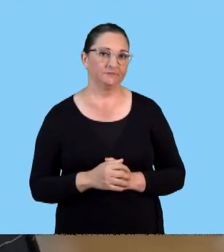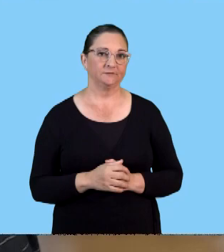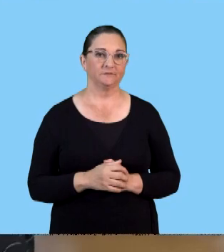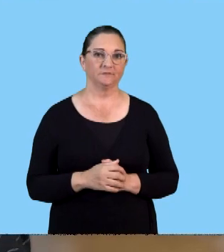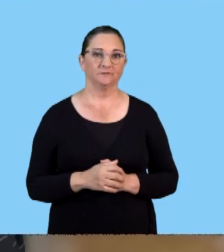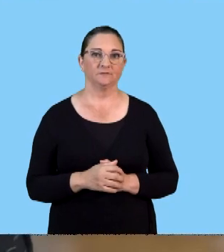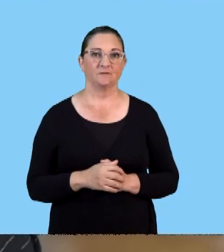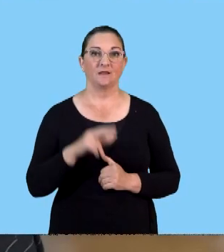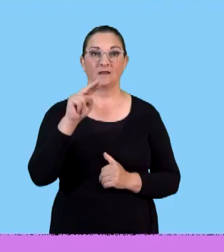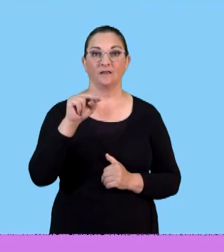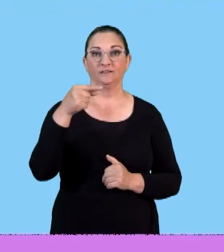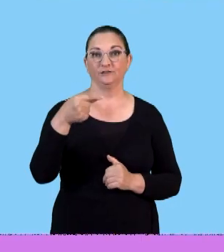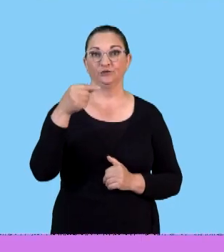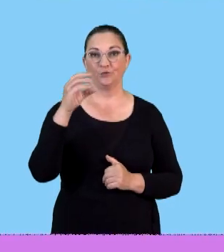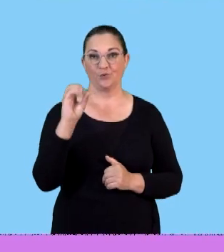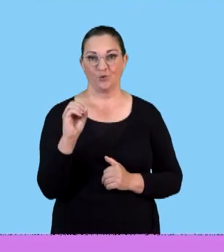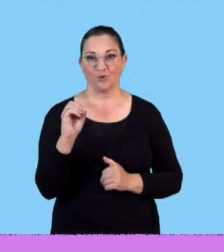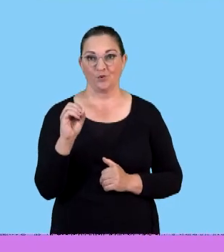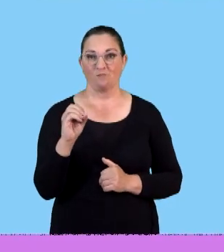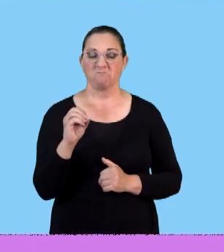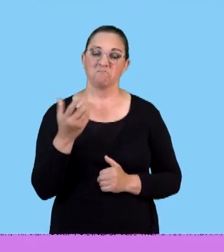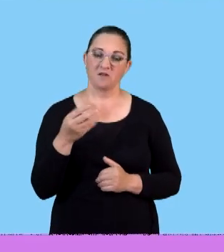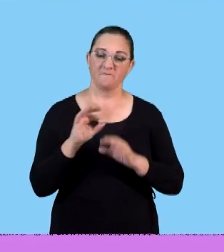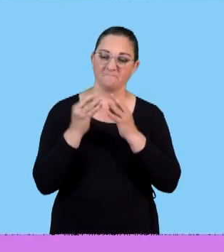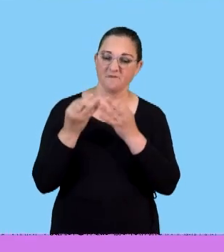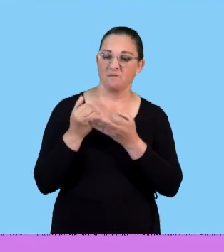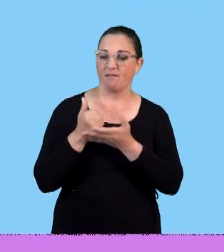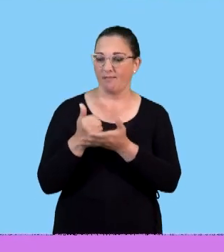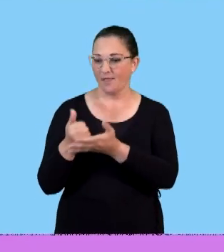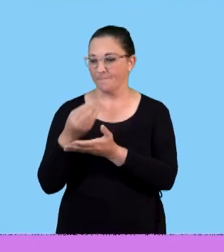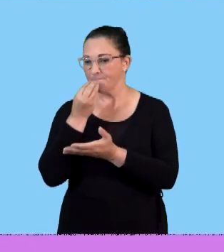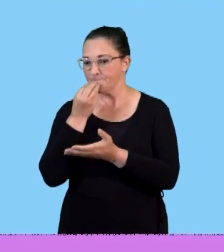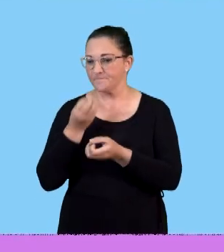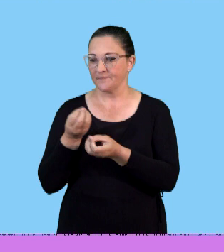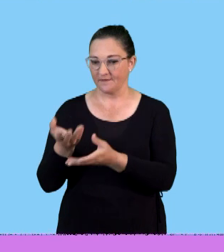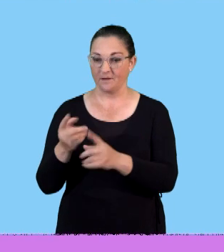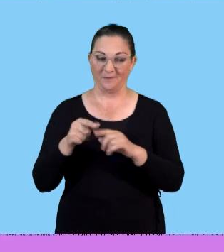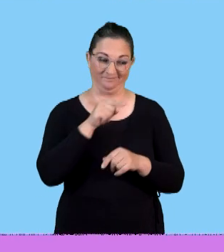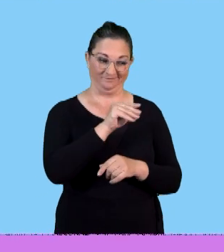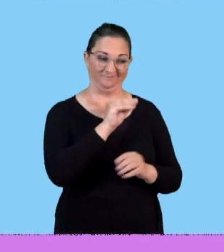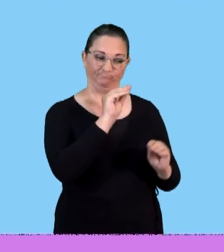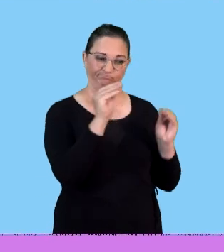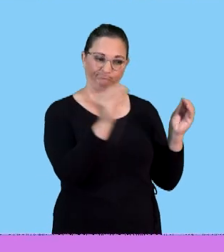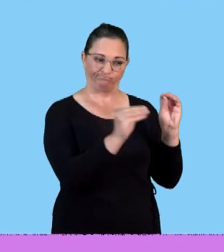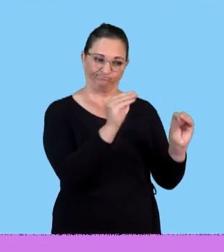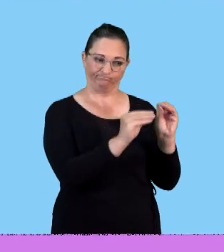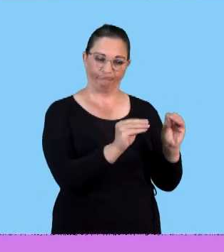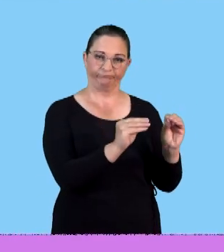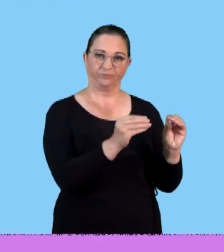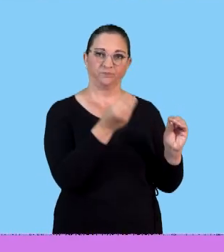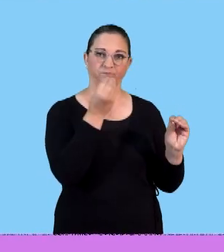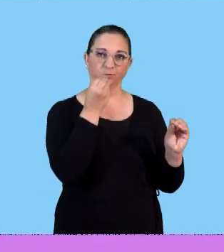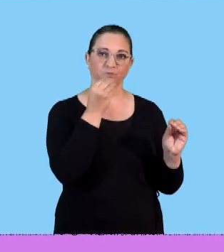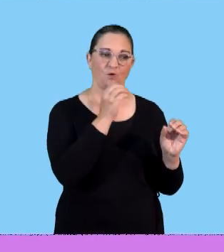that an NGO, which helps families with food parcels, has a storage facility comprising of 2